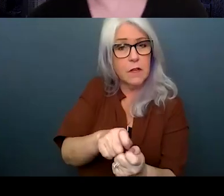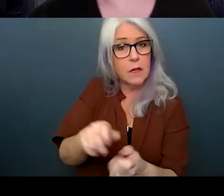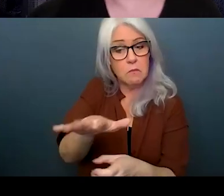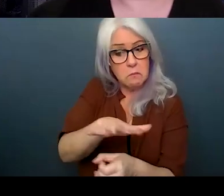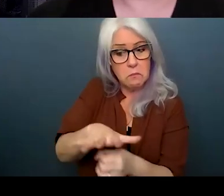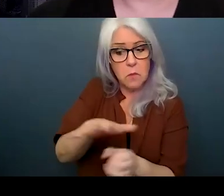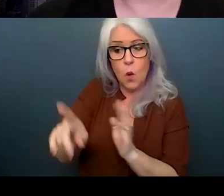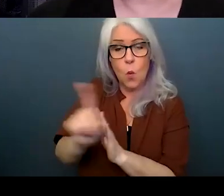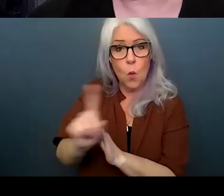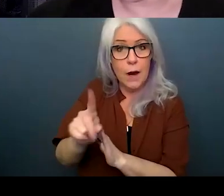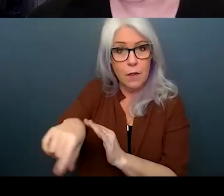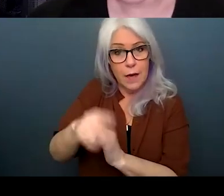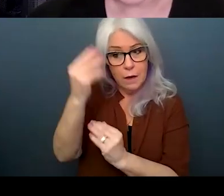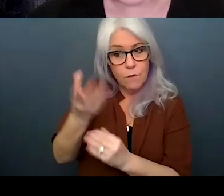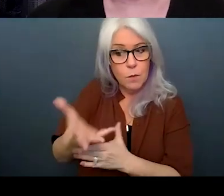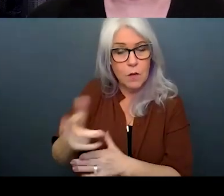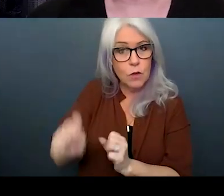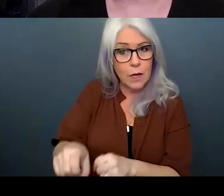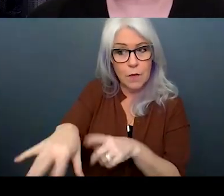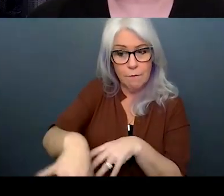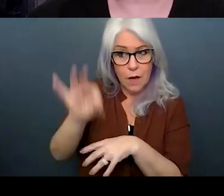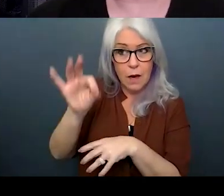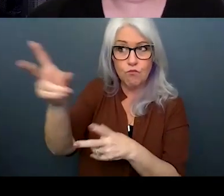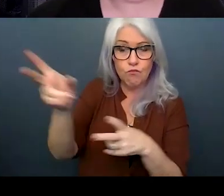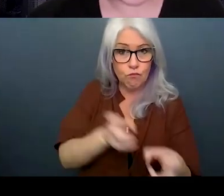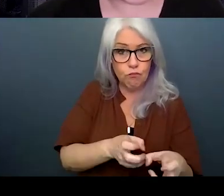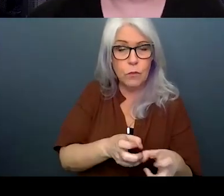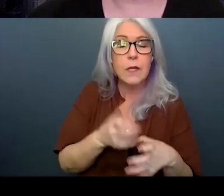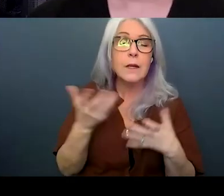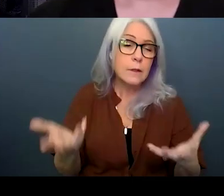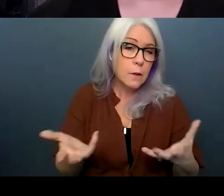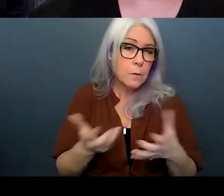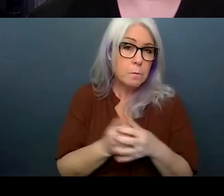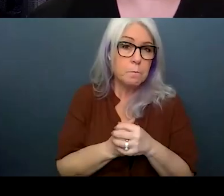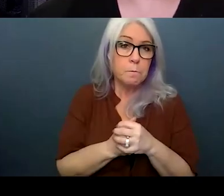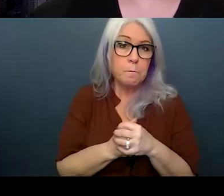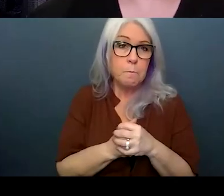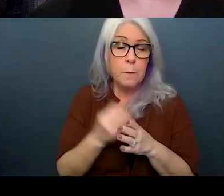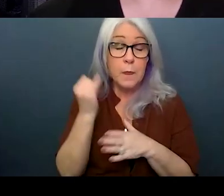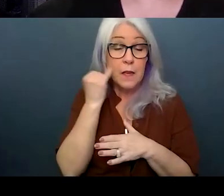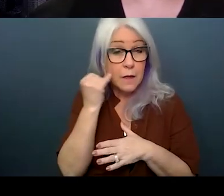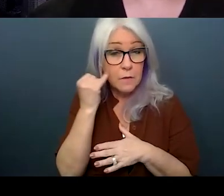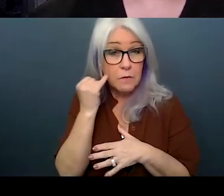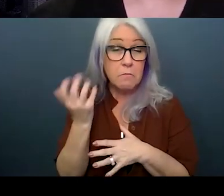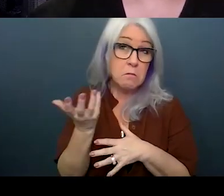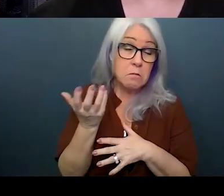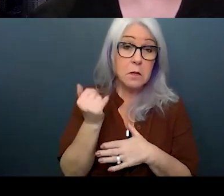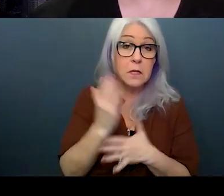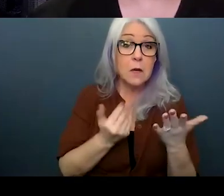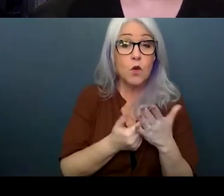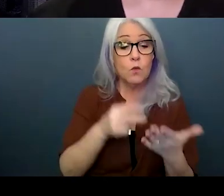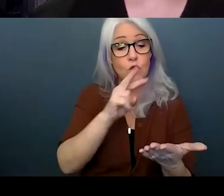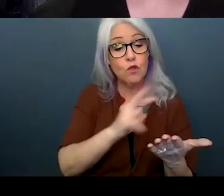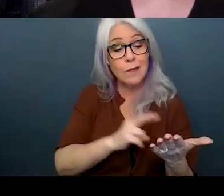could be used. That's a great question. Thank you. So in that case, if someone was grading your work